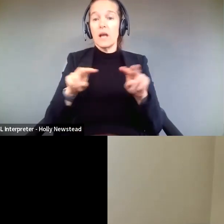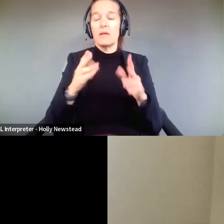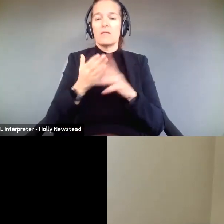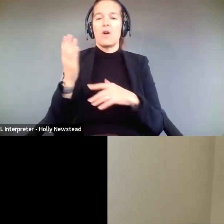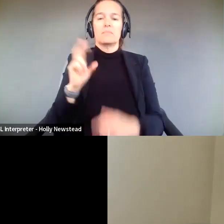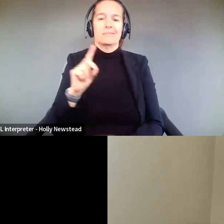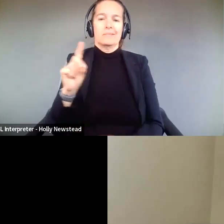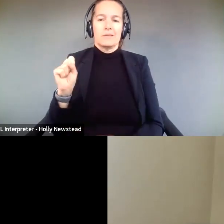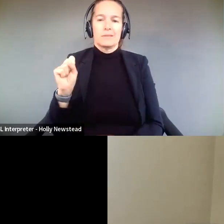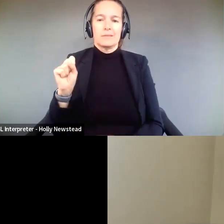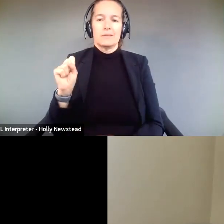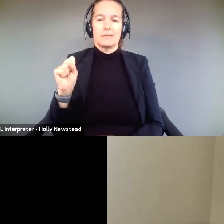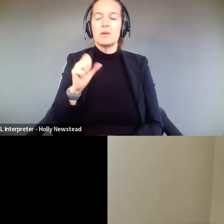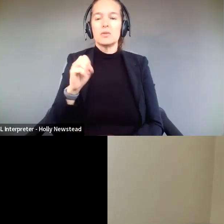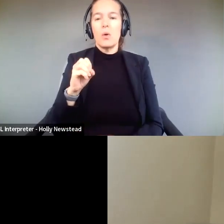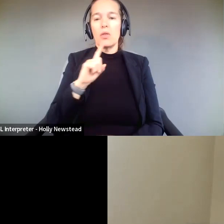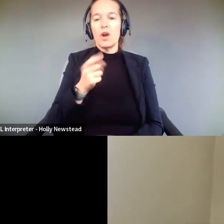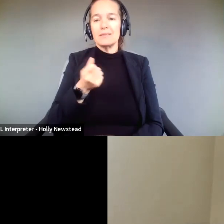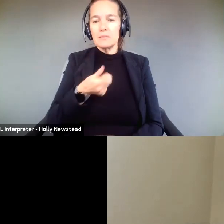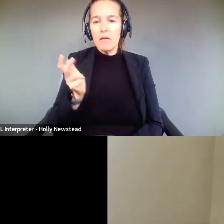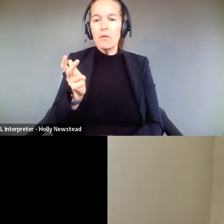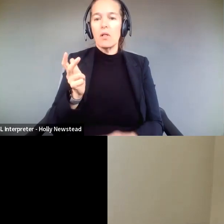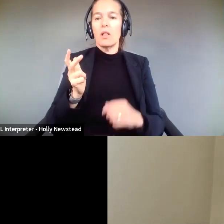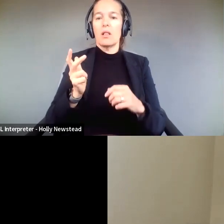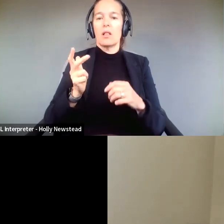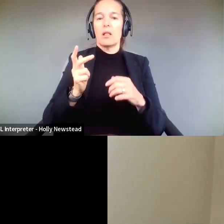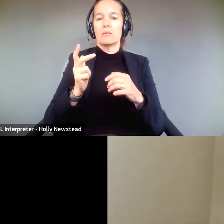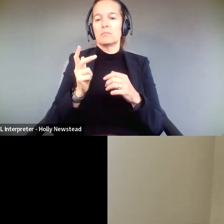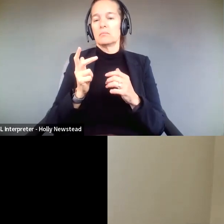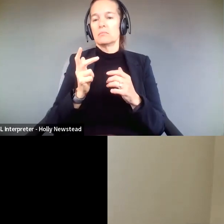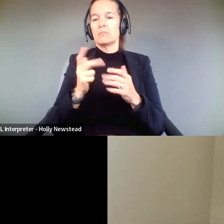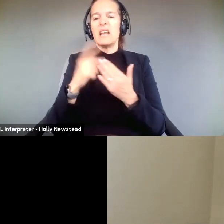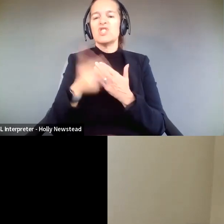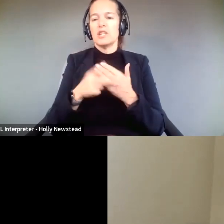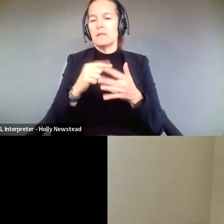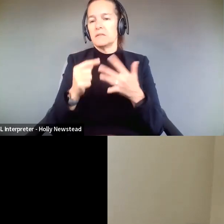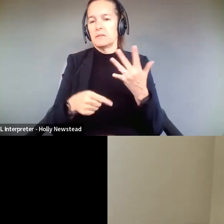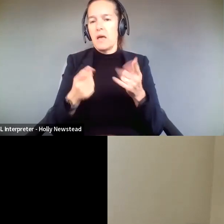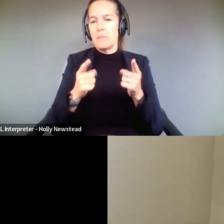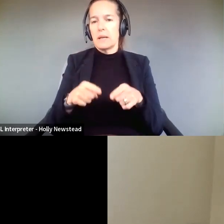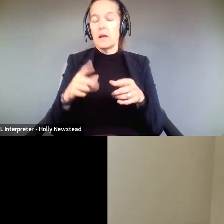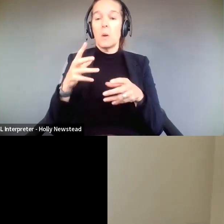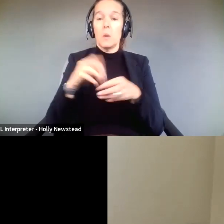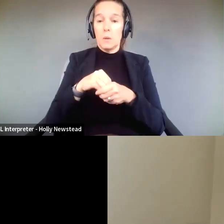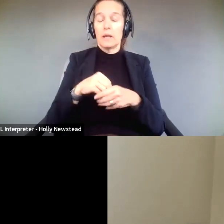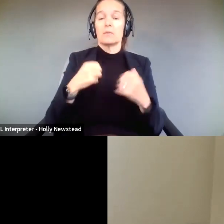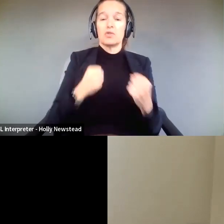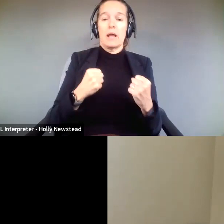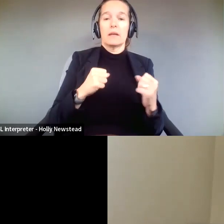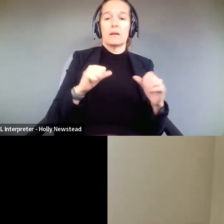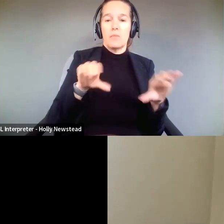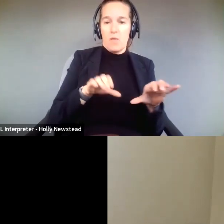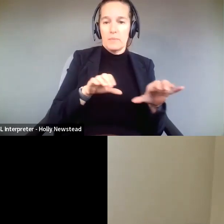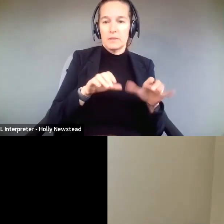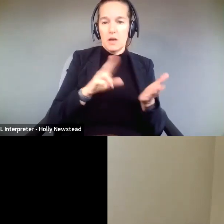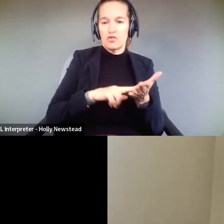Department of Developmental Services. There are a number of initiatives underway, including looking at strengthening the performance contracts